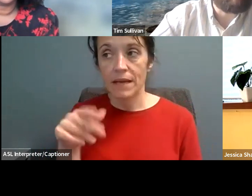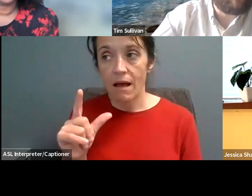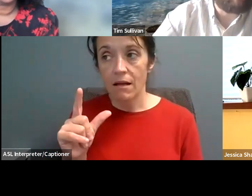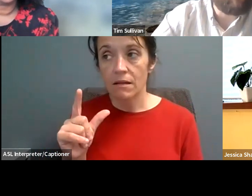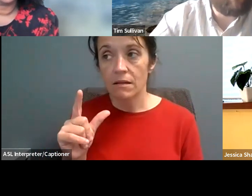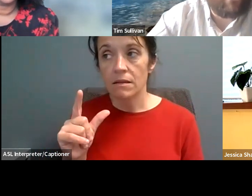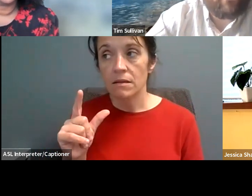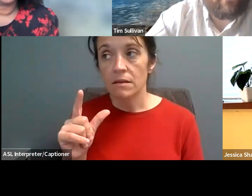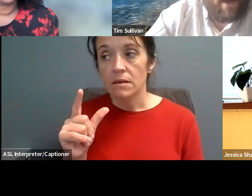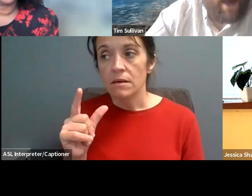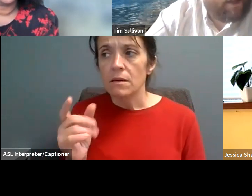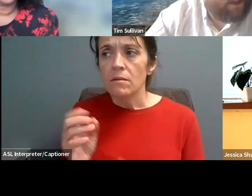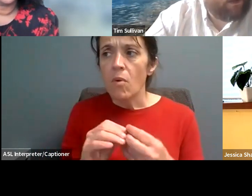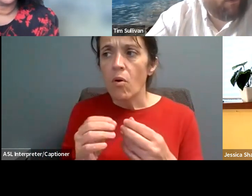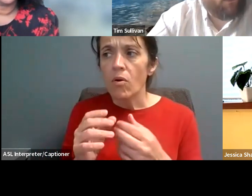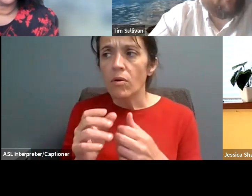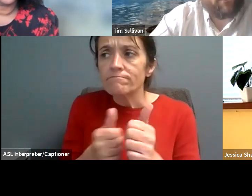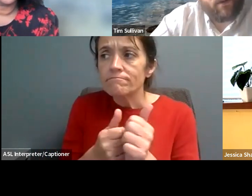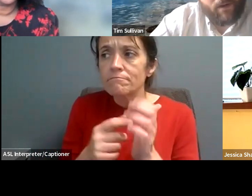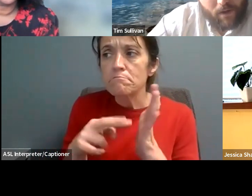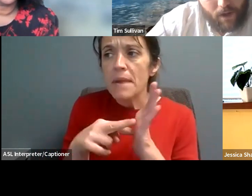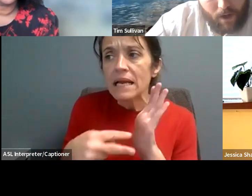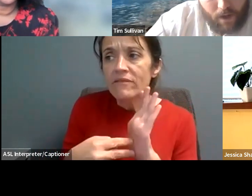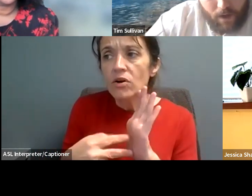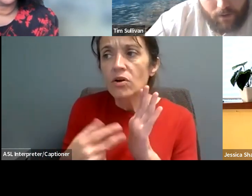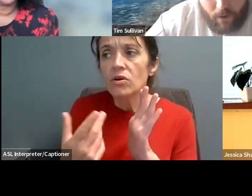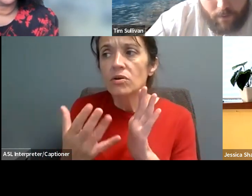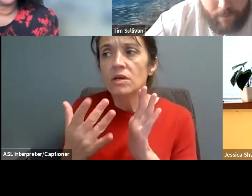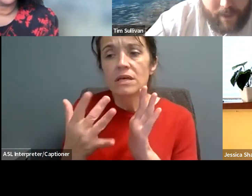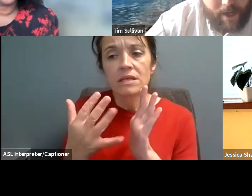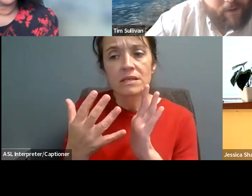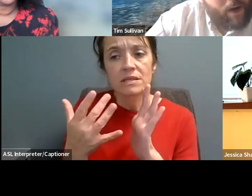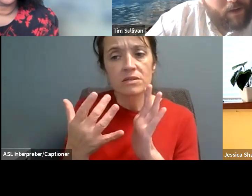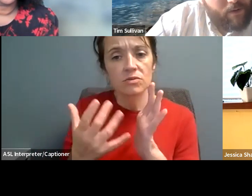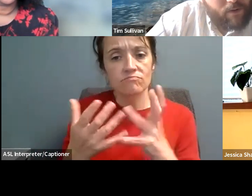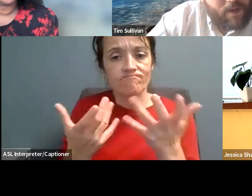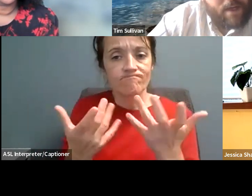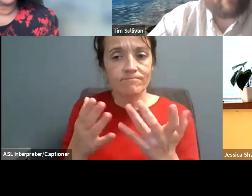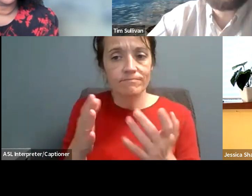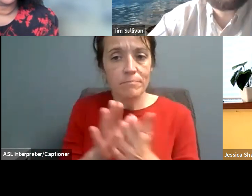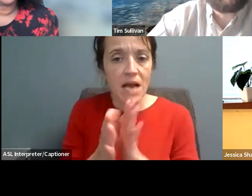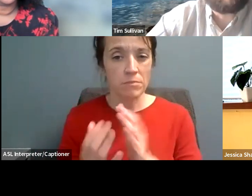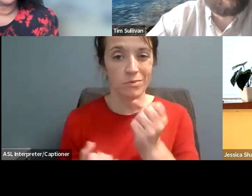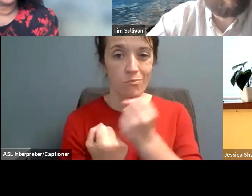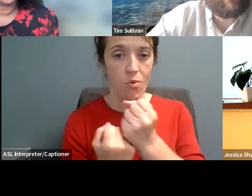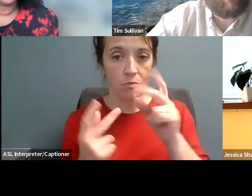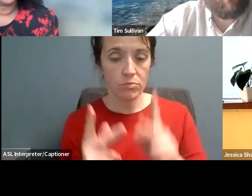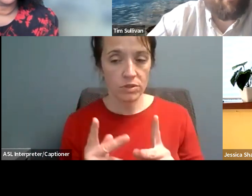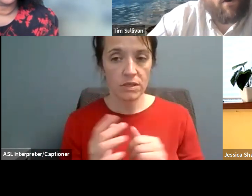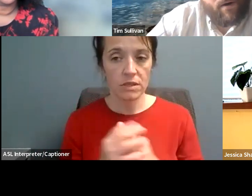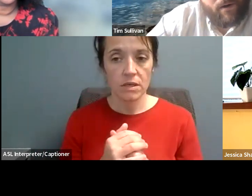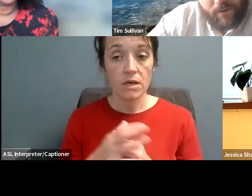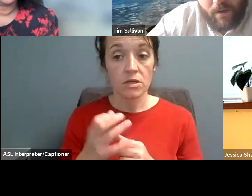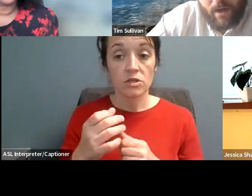ways meaningful is to act as a support person. So land-grant universities and